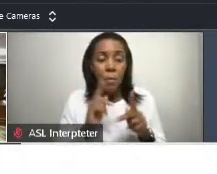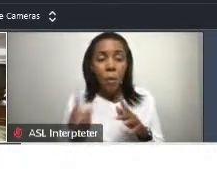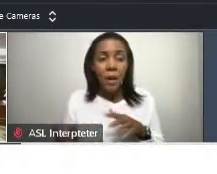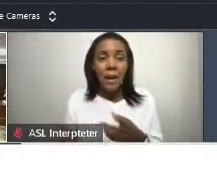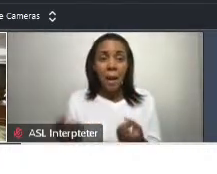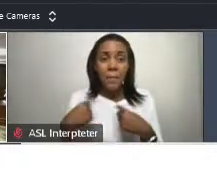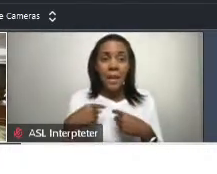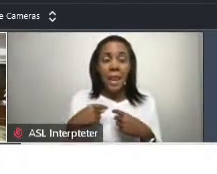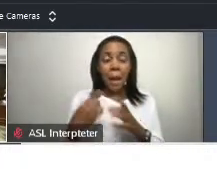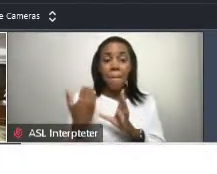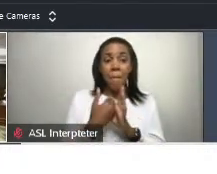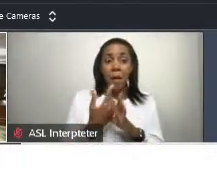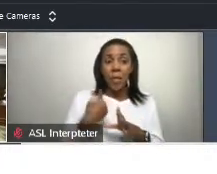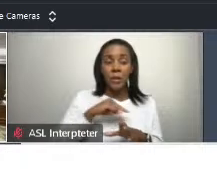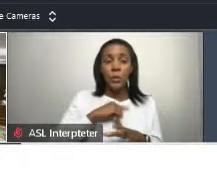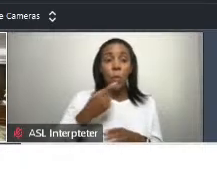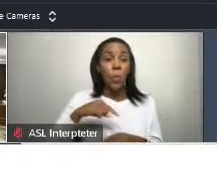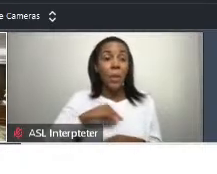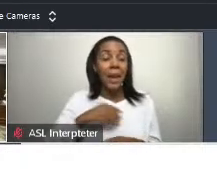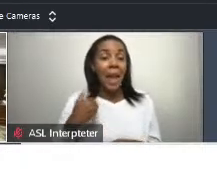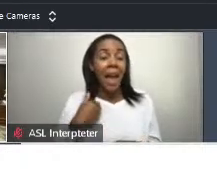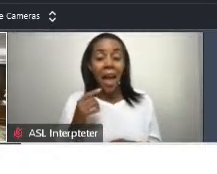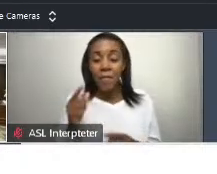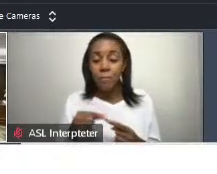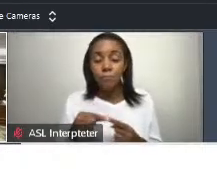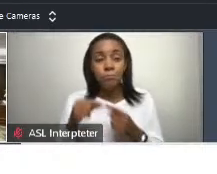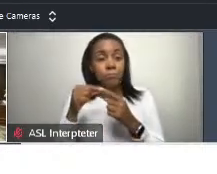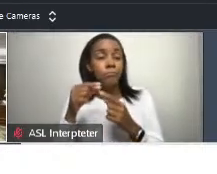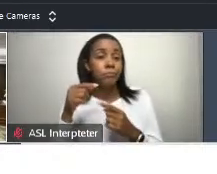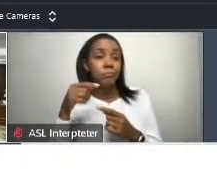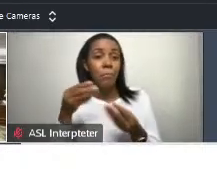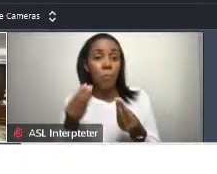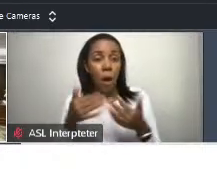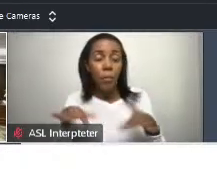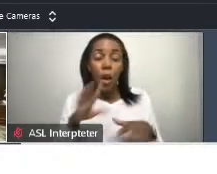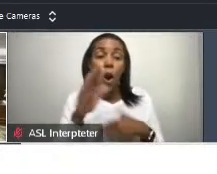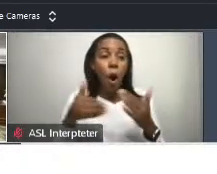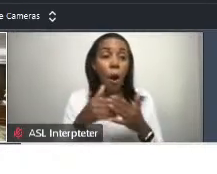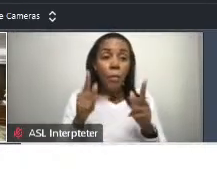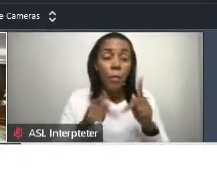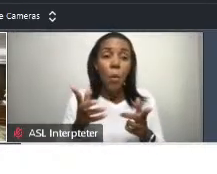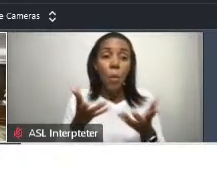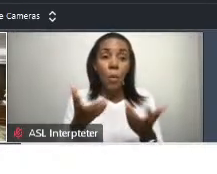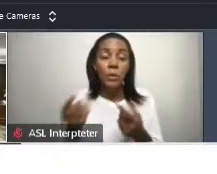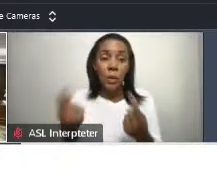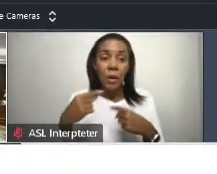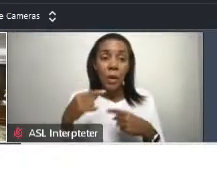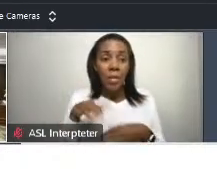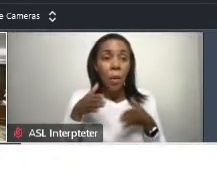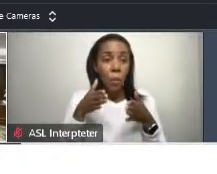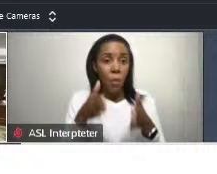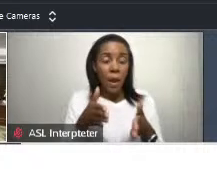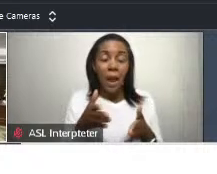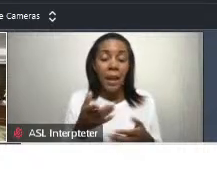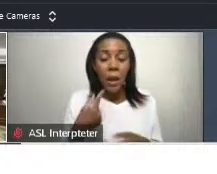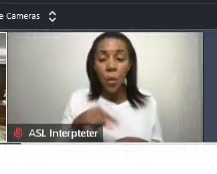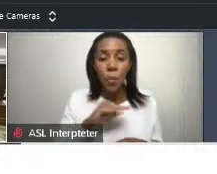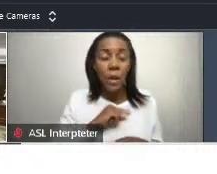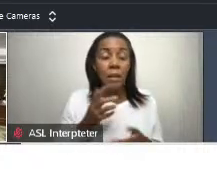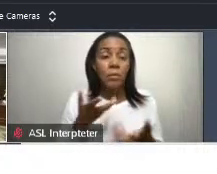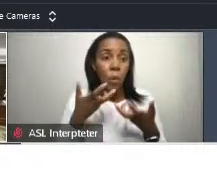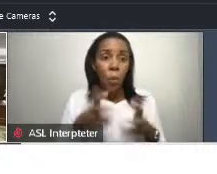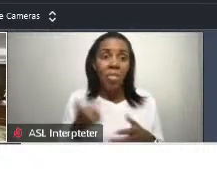want to come. We have prime property down there. Everybody wants to come down that way, okay? But we don't want them to come and bring